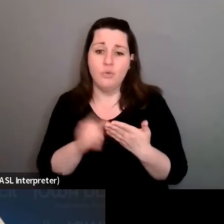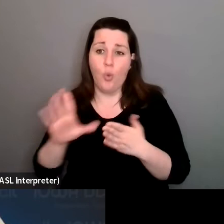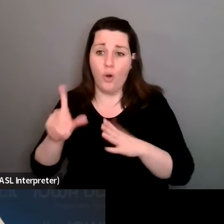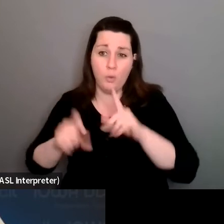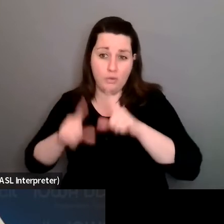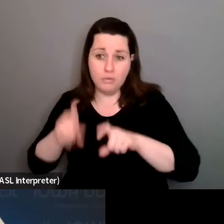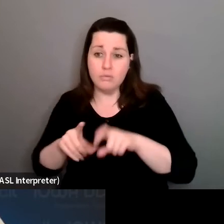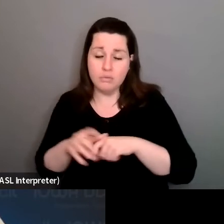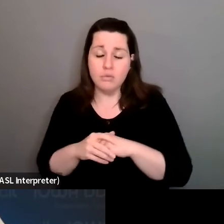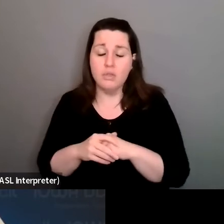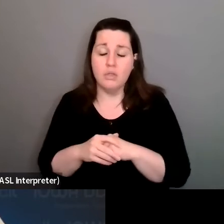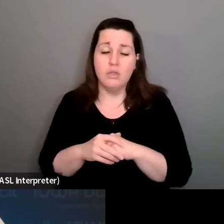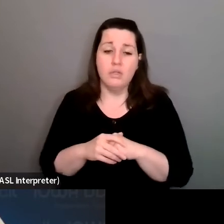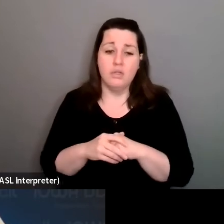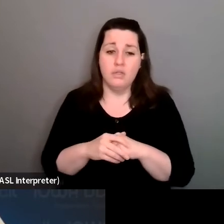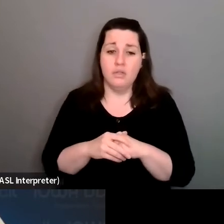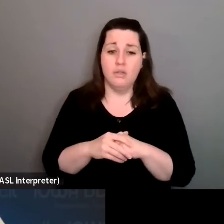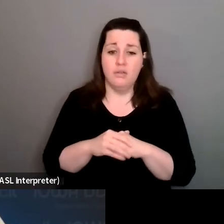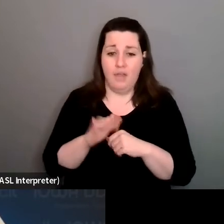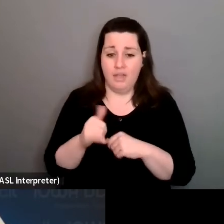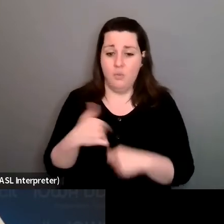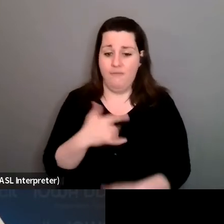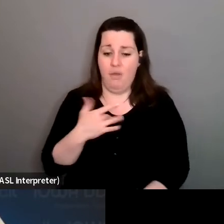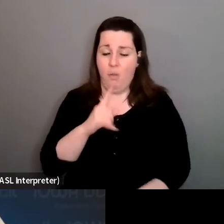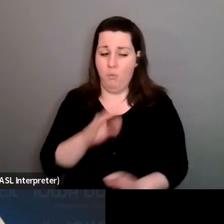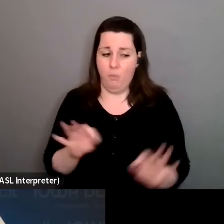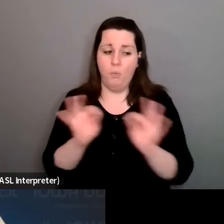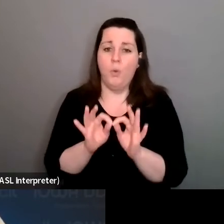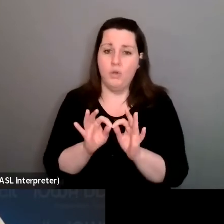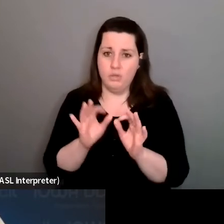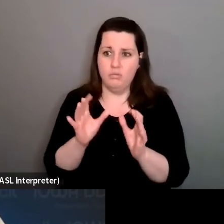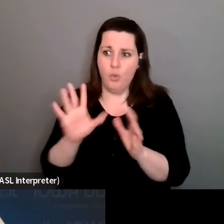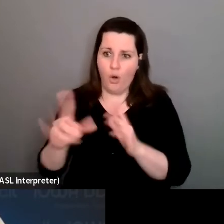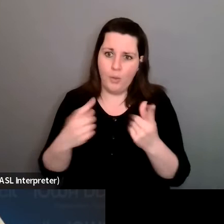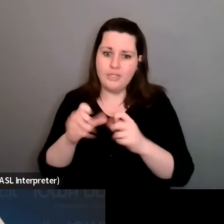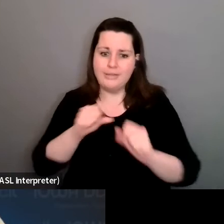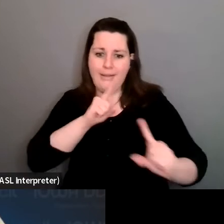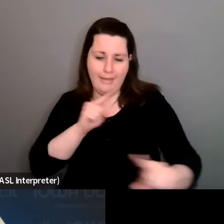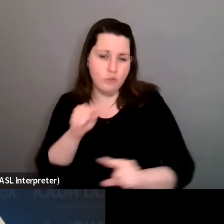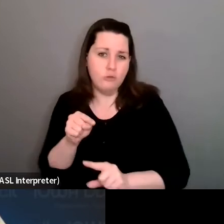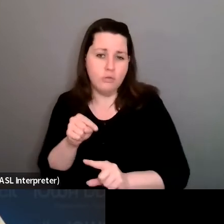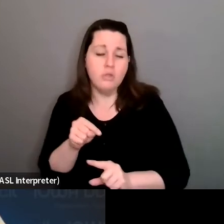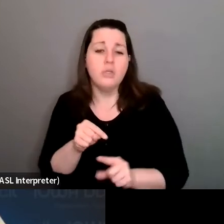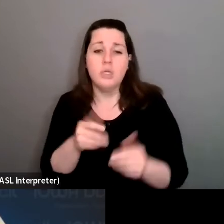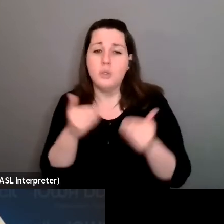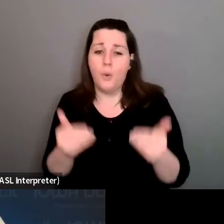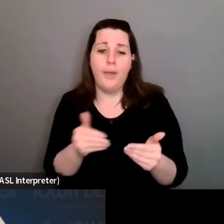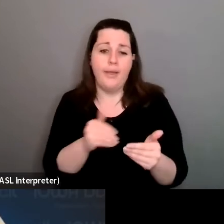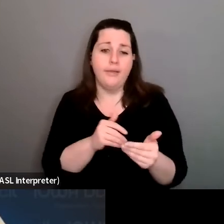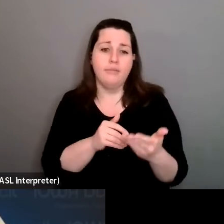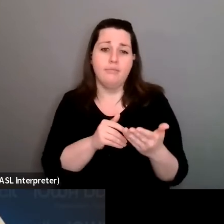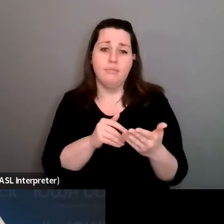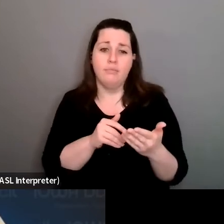have. That's what's really important to us, is to make sure that we can answer your questions. So we'll go ahead